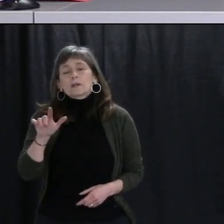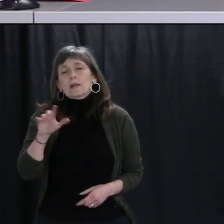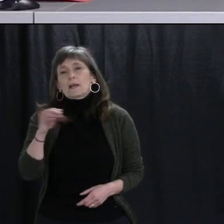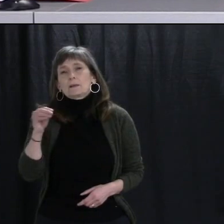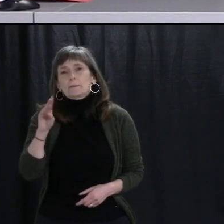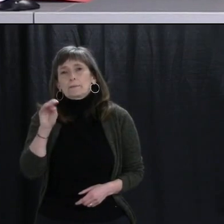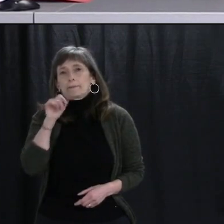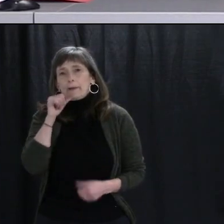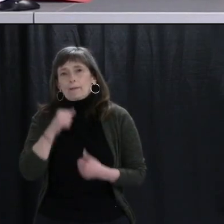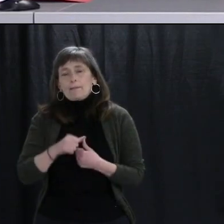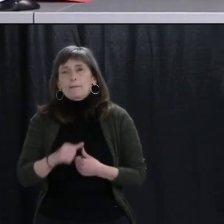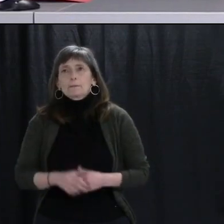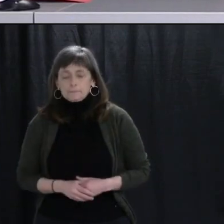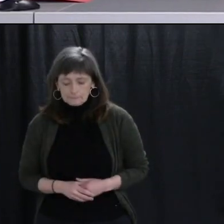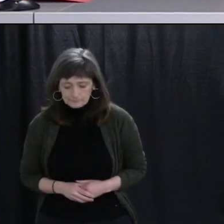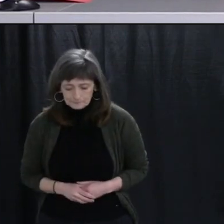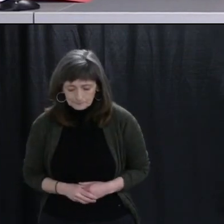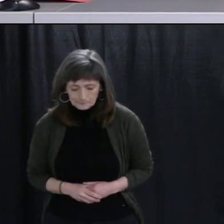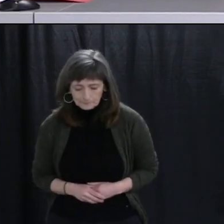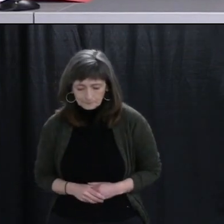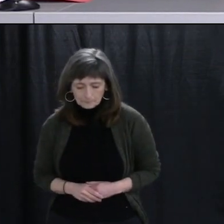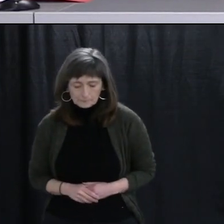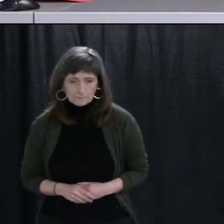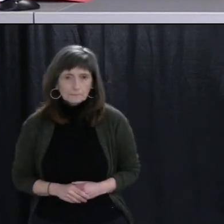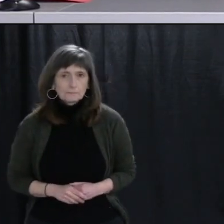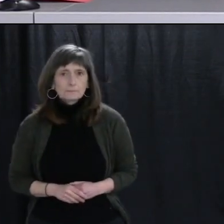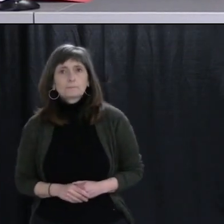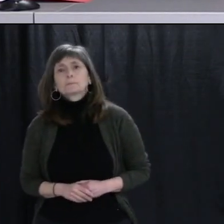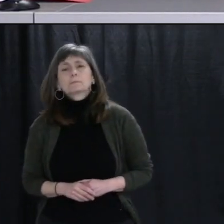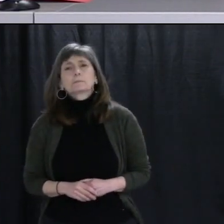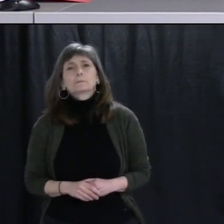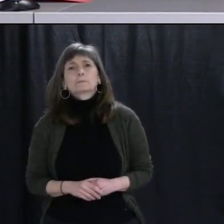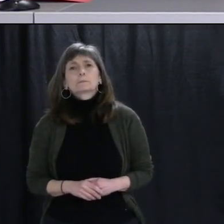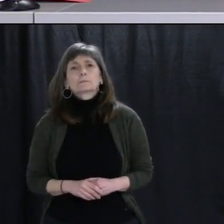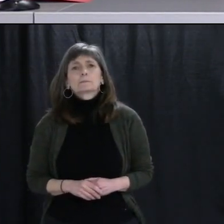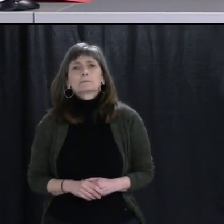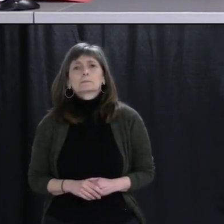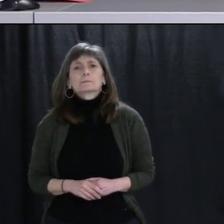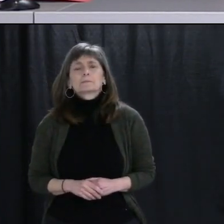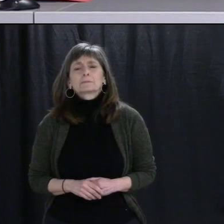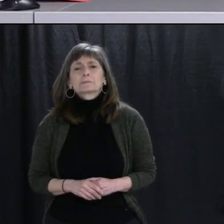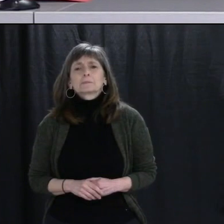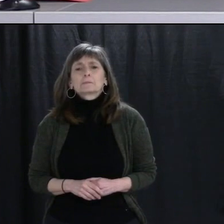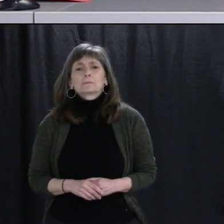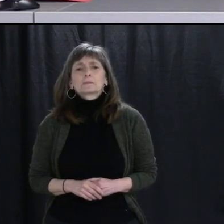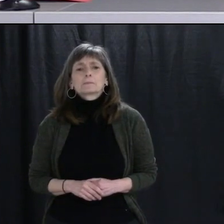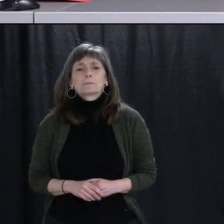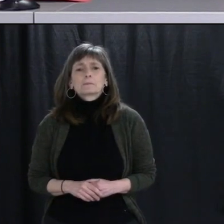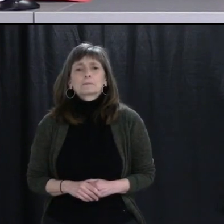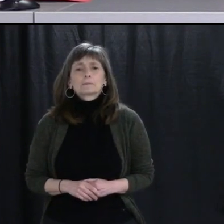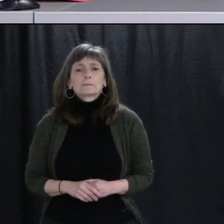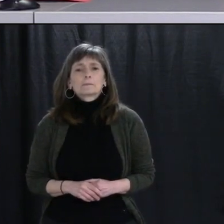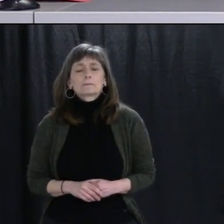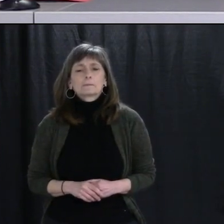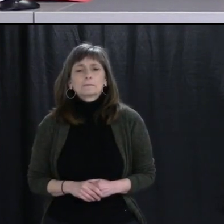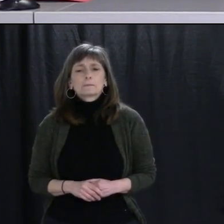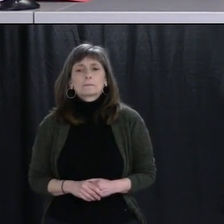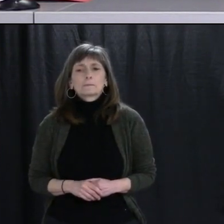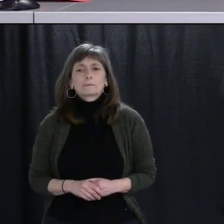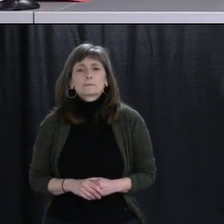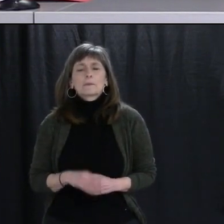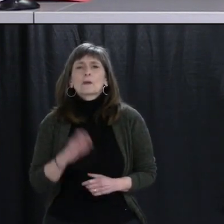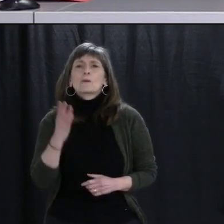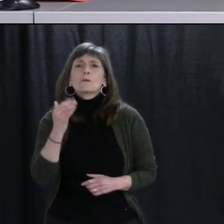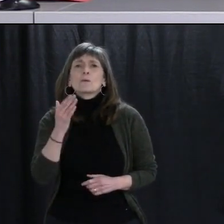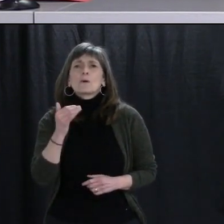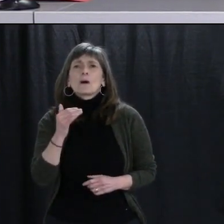Hi, Premier. I'm wondering if you can explain to me why Newfoundland hasn't released its scenario modeling that